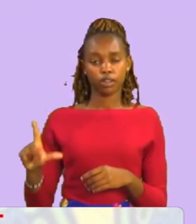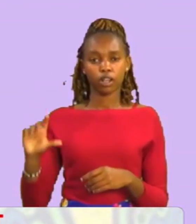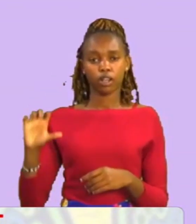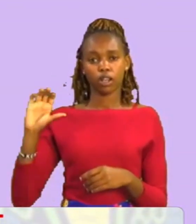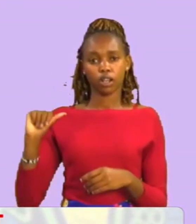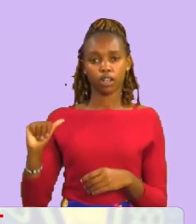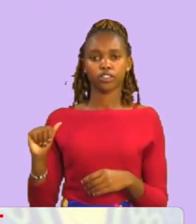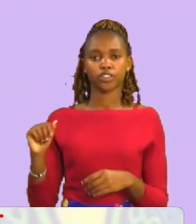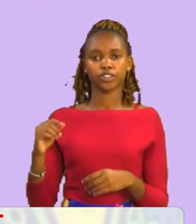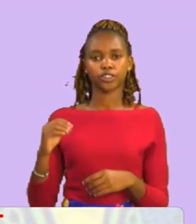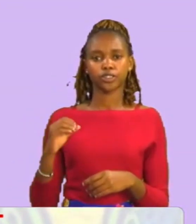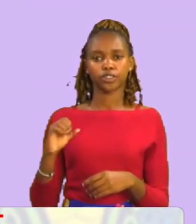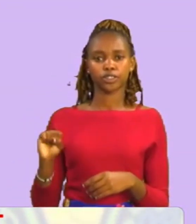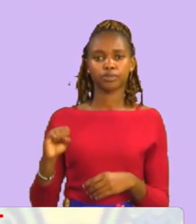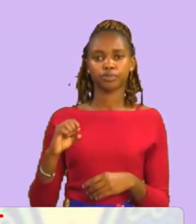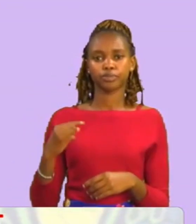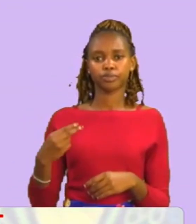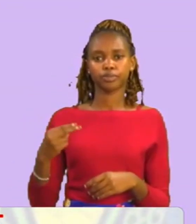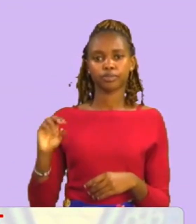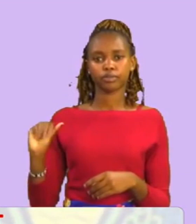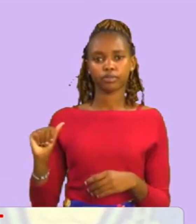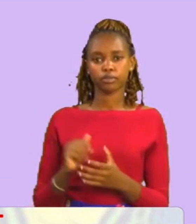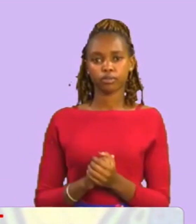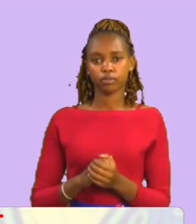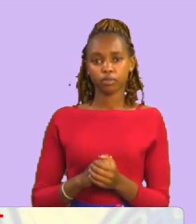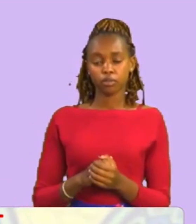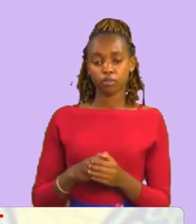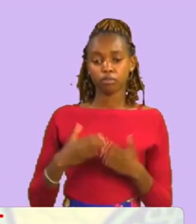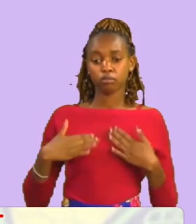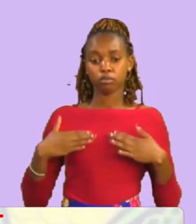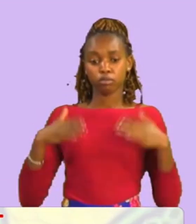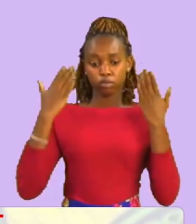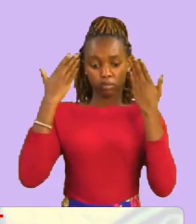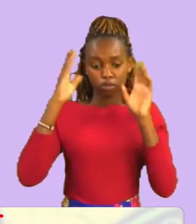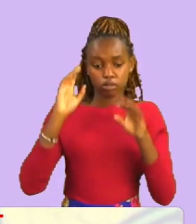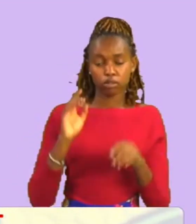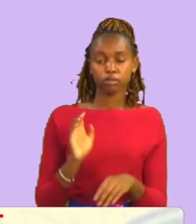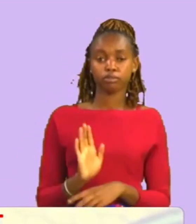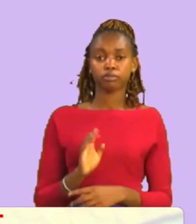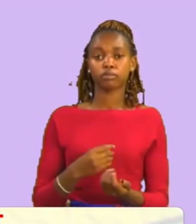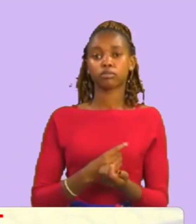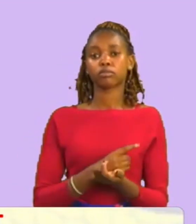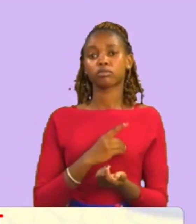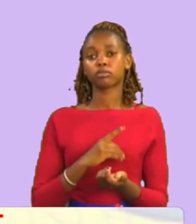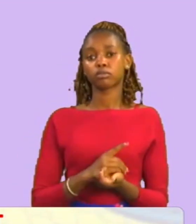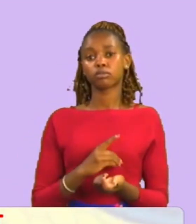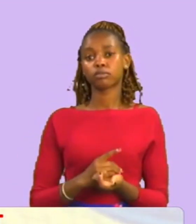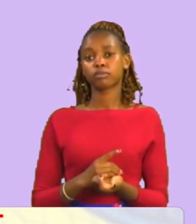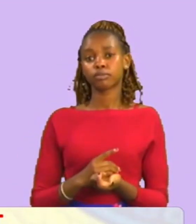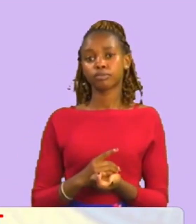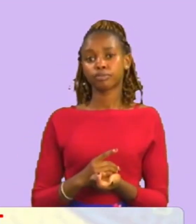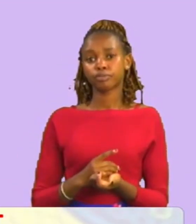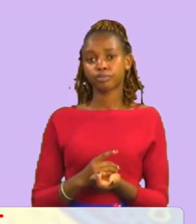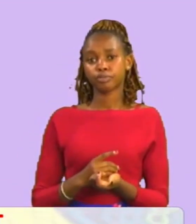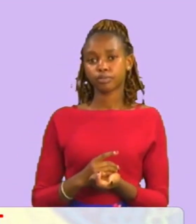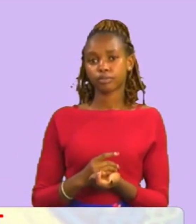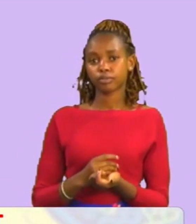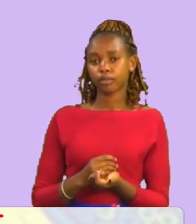jamaa watu wengi sana wanajua ni daktari. Hata watu I'm pretty sure not many people know that you know